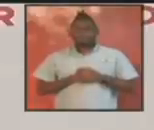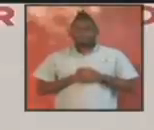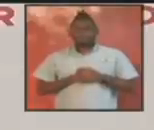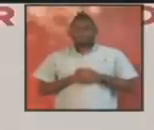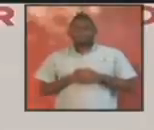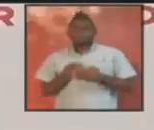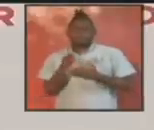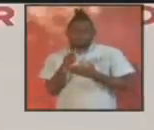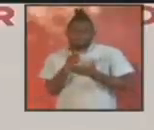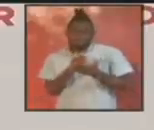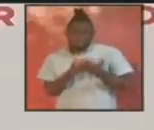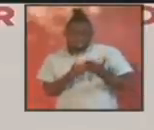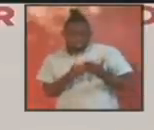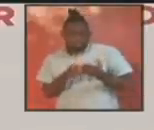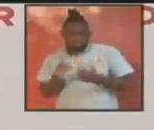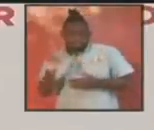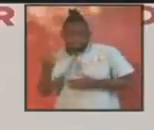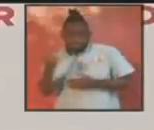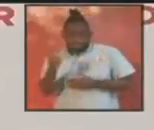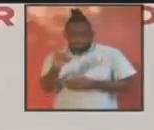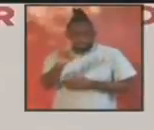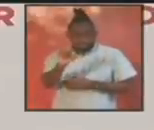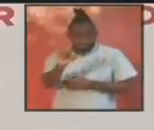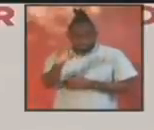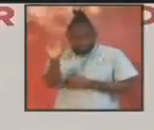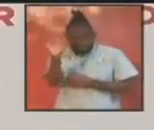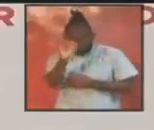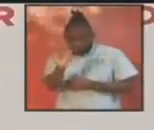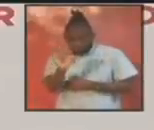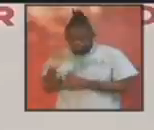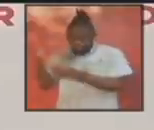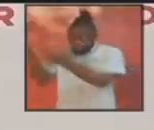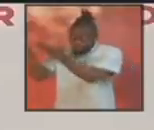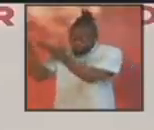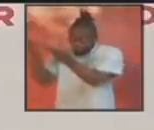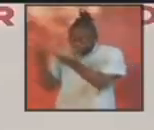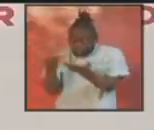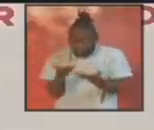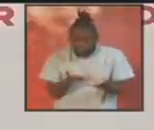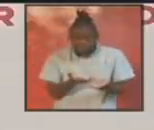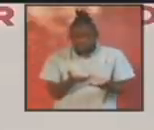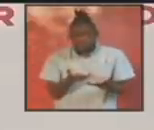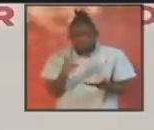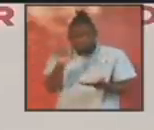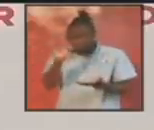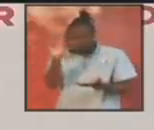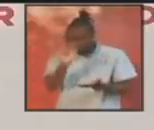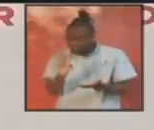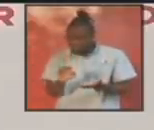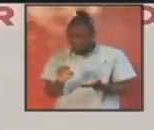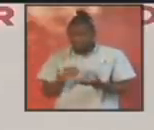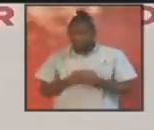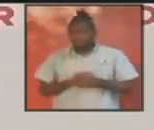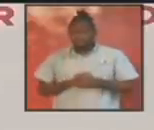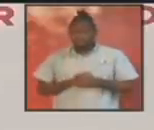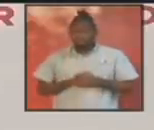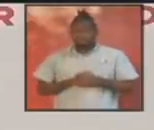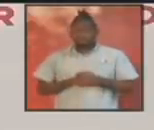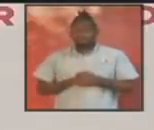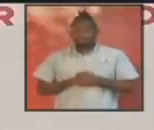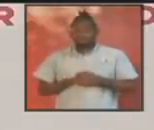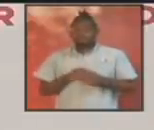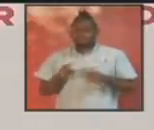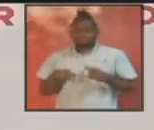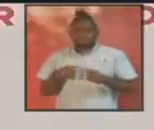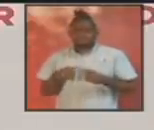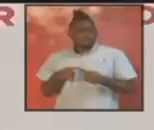first 20%. The first 20%, as just to remind everyone, the first 20% is scheduled to be delivered